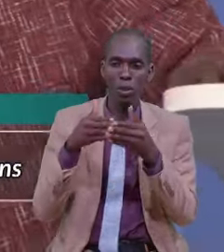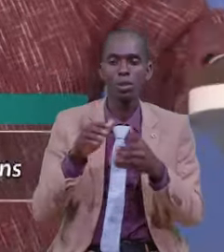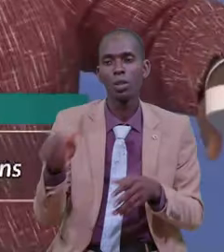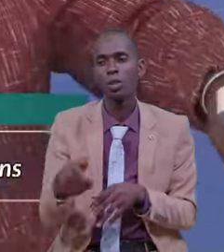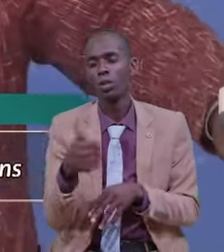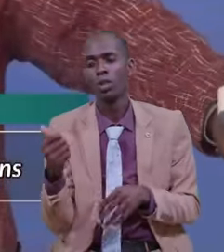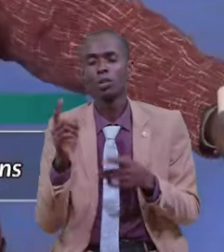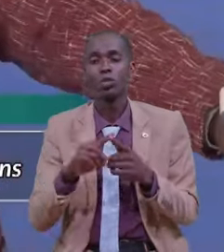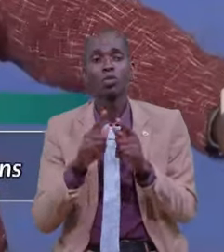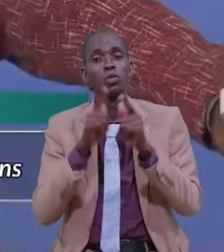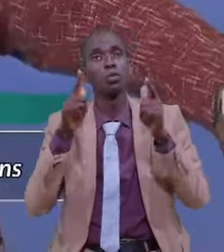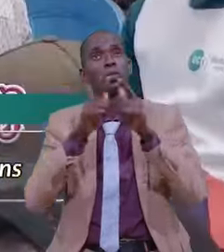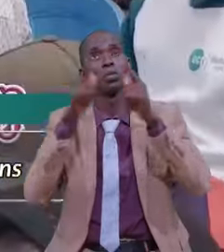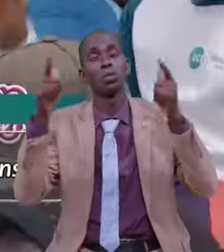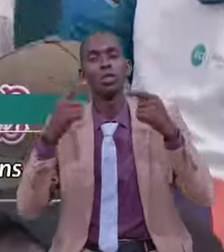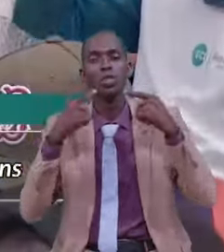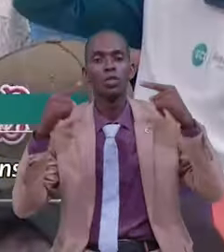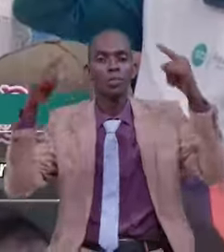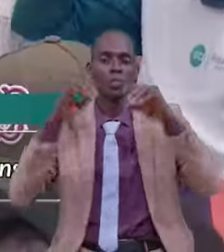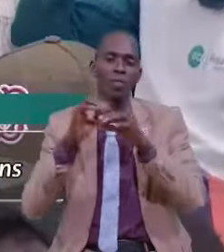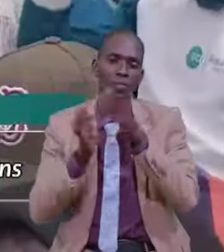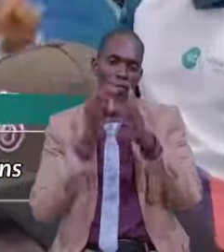great success in Jesus' name.